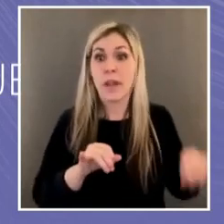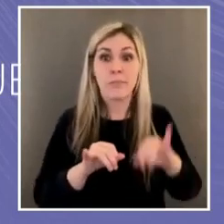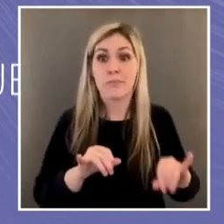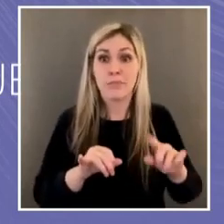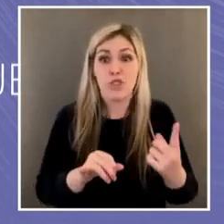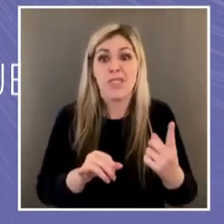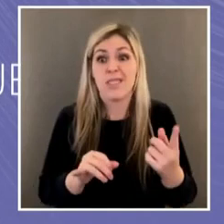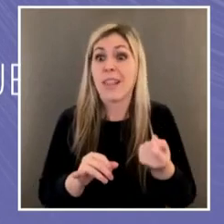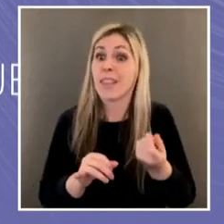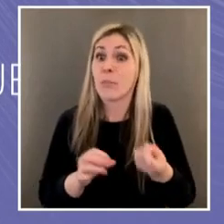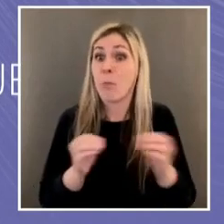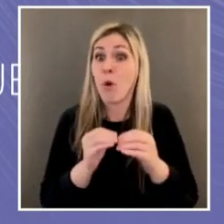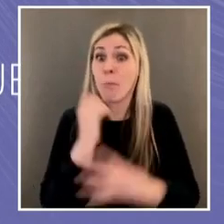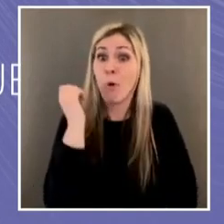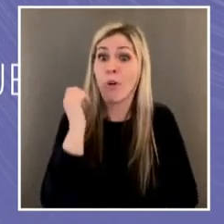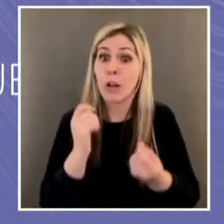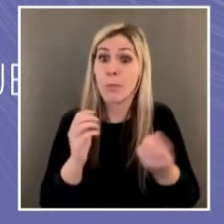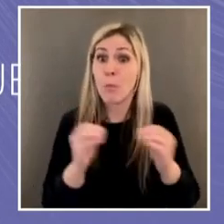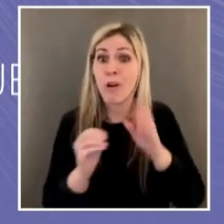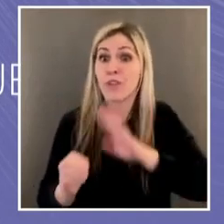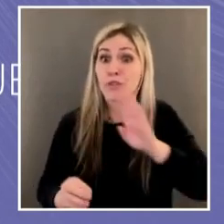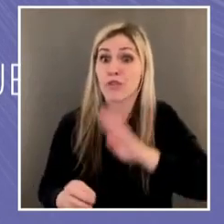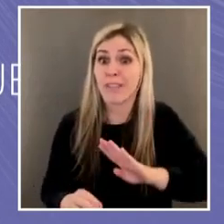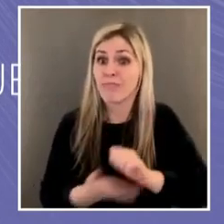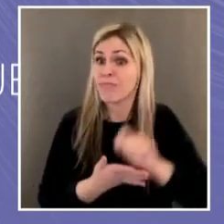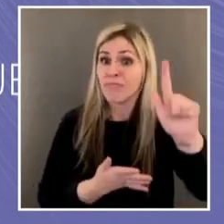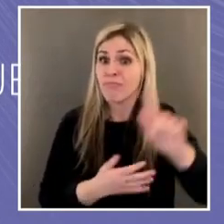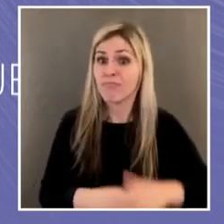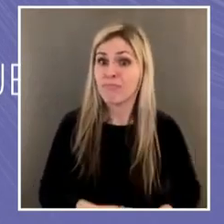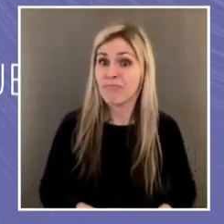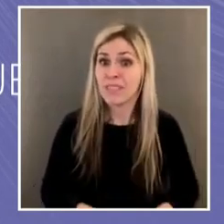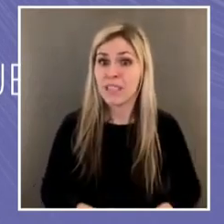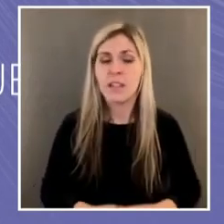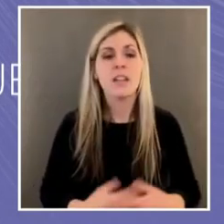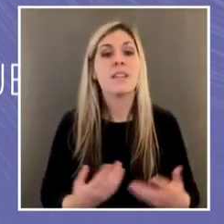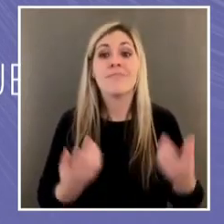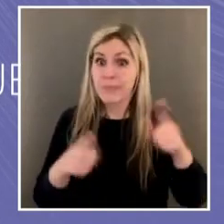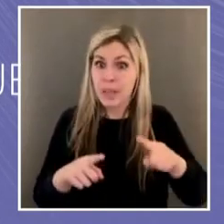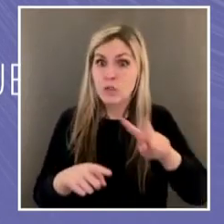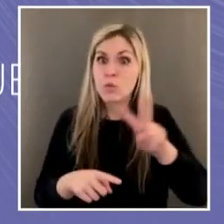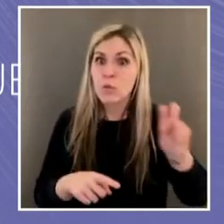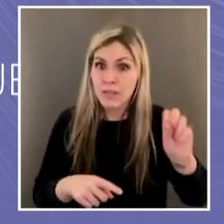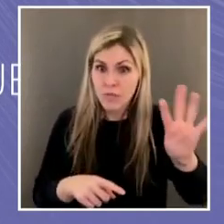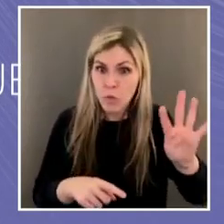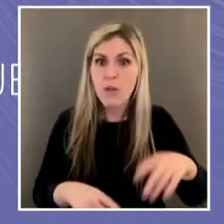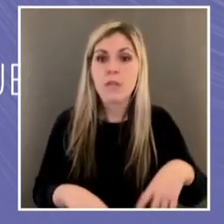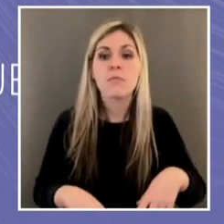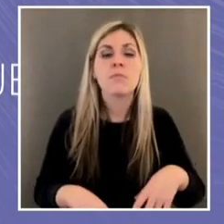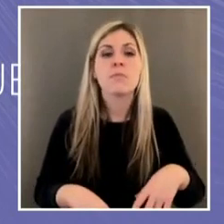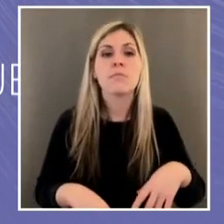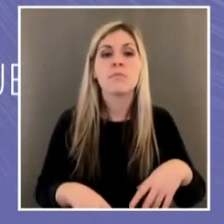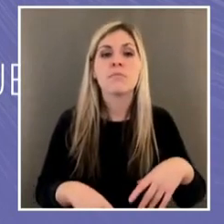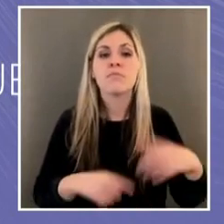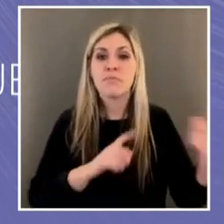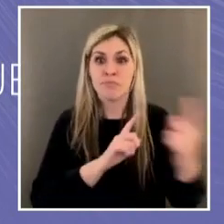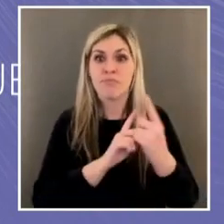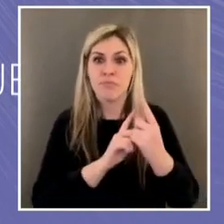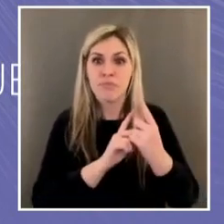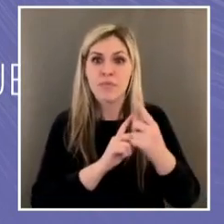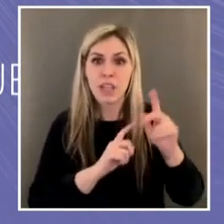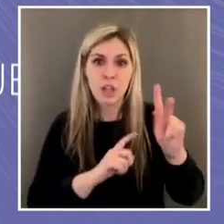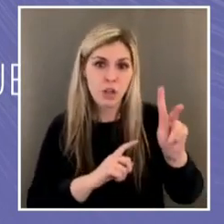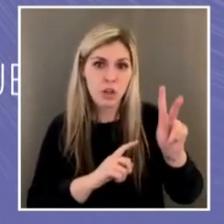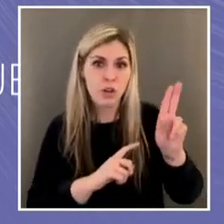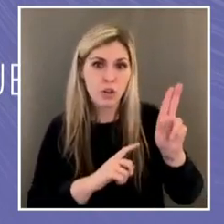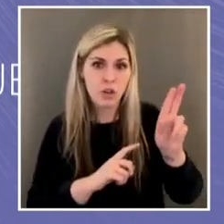more frustrated. In 2004, I was approached by Kurt Beatty of A Contemporary